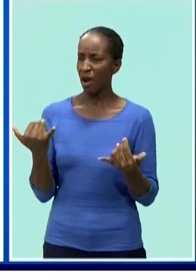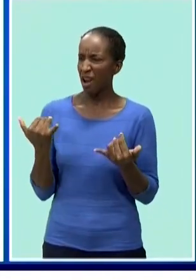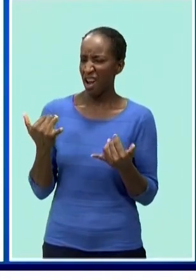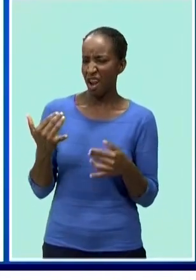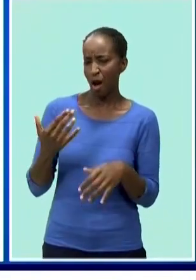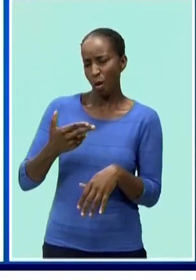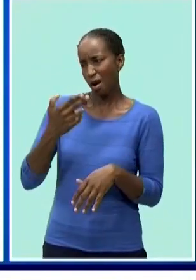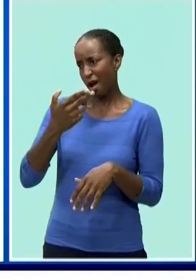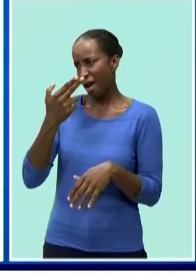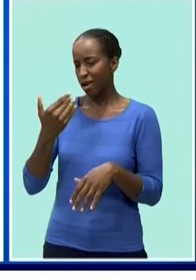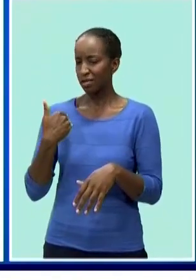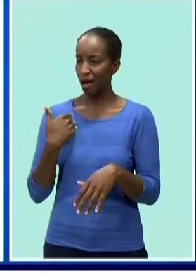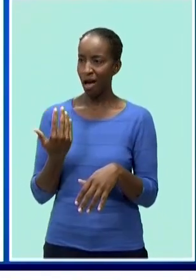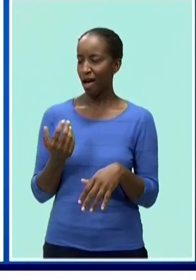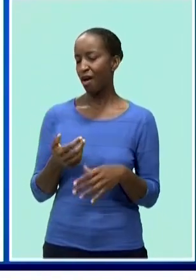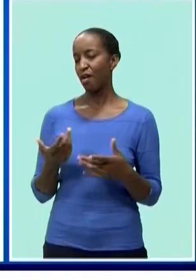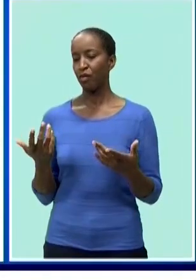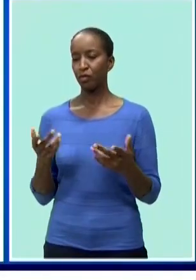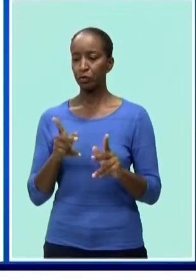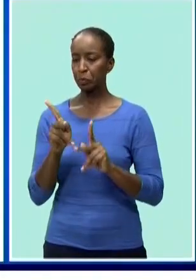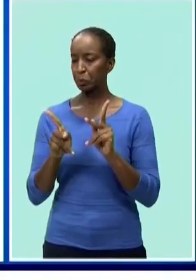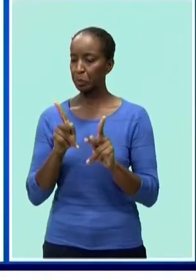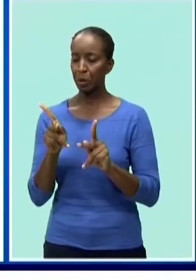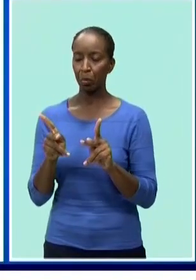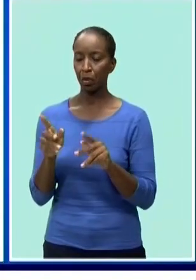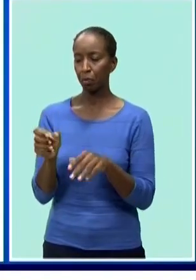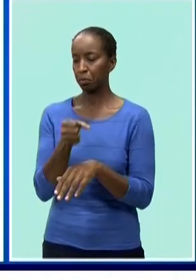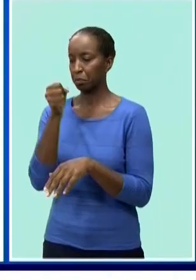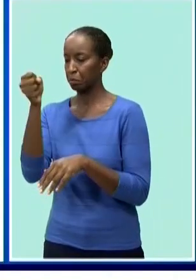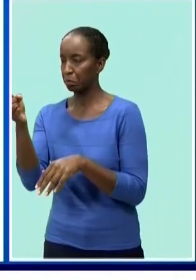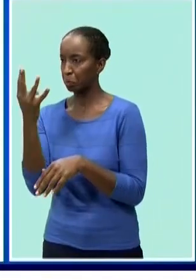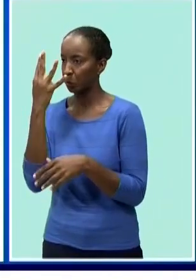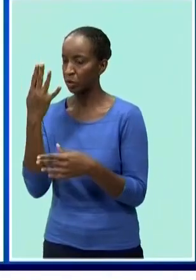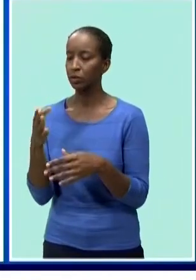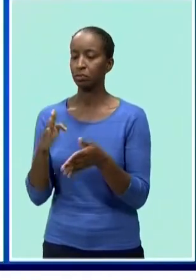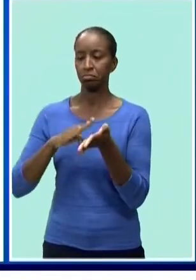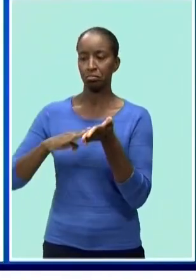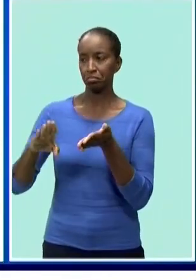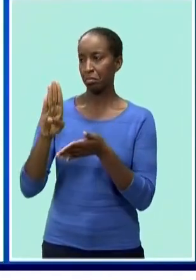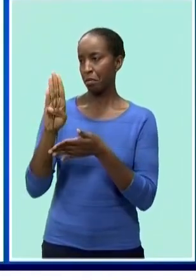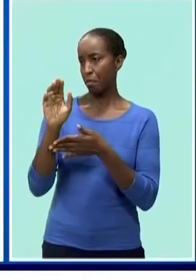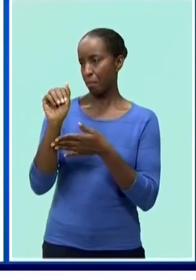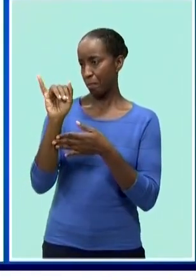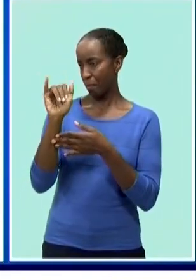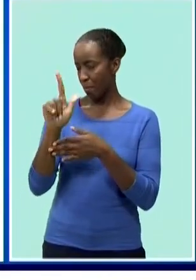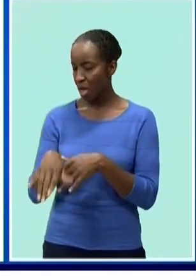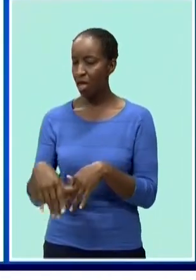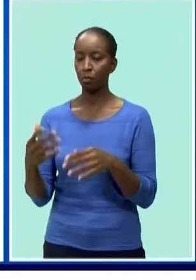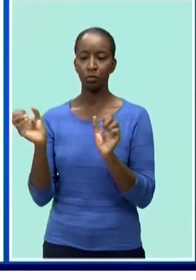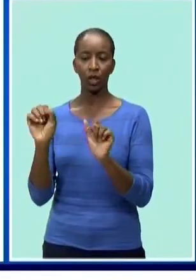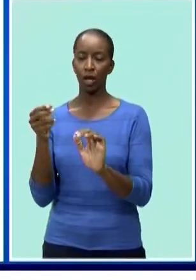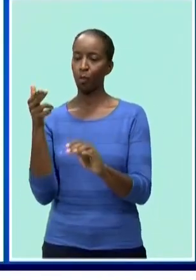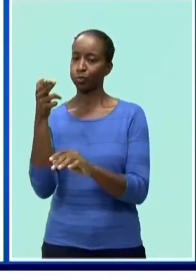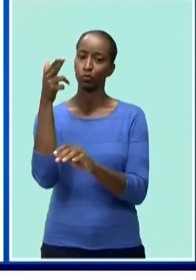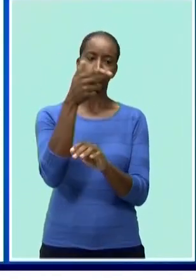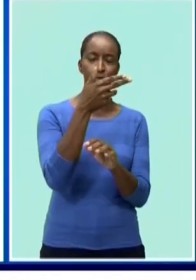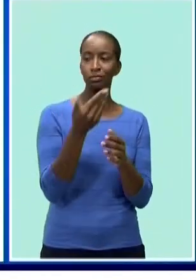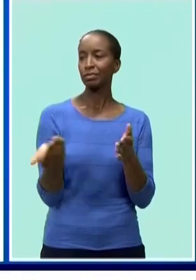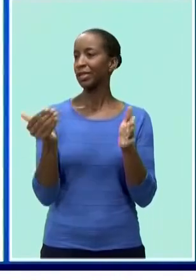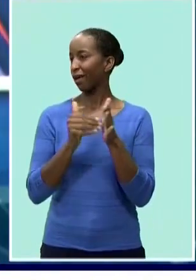so on, people get bail, they come out, they reoffend, they still have wars with other persons in